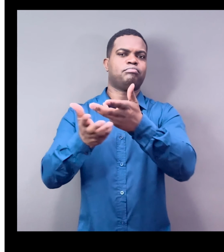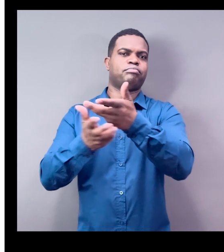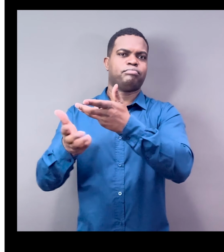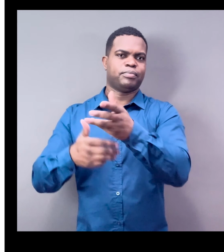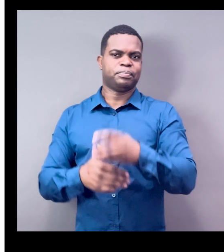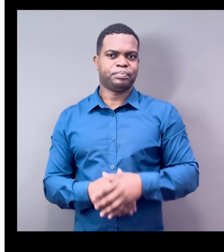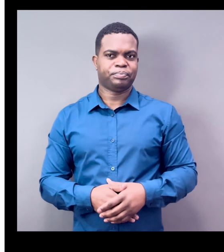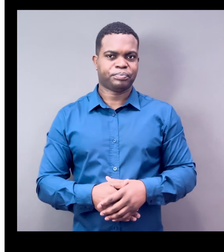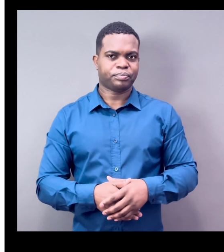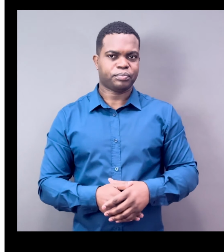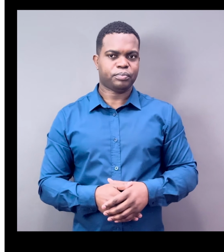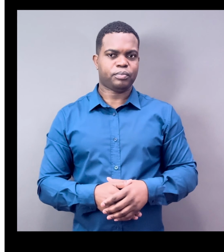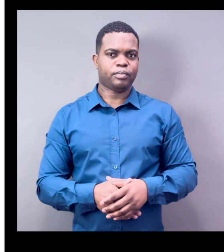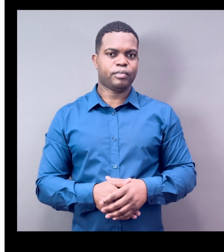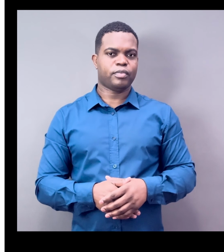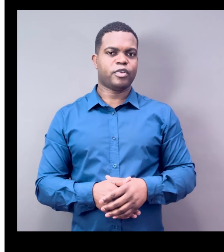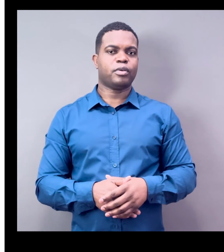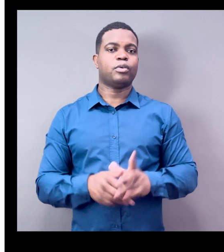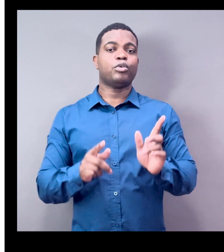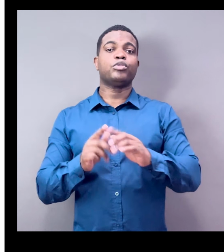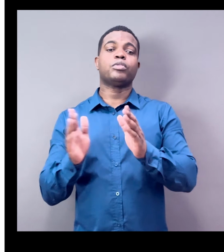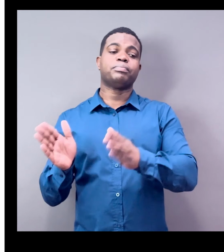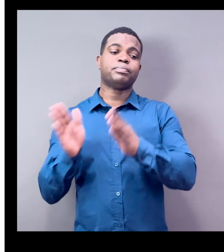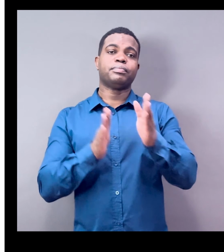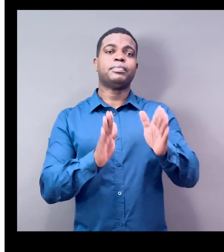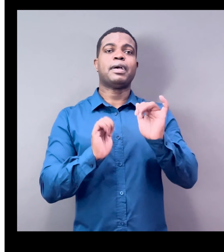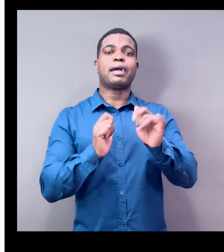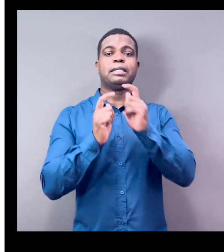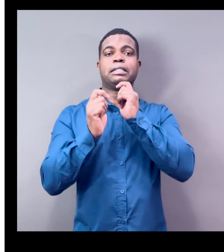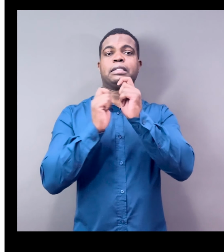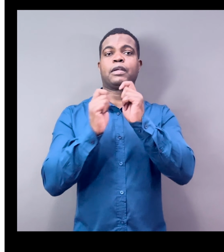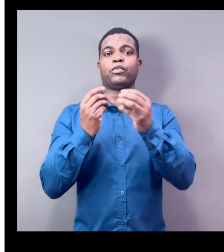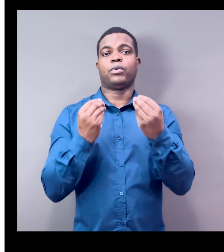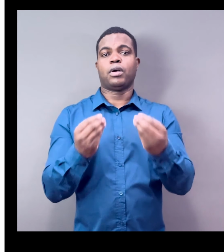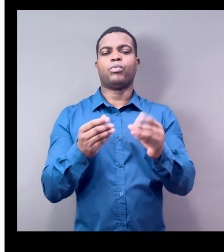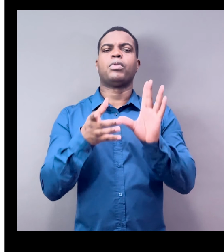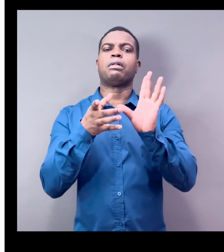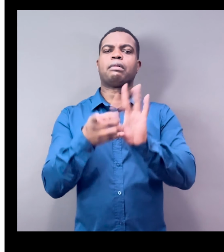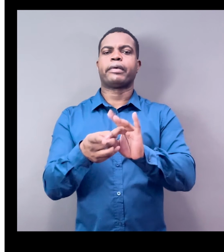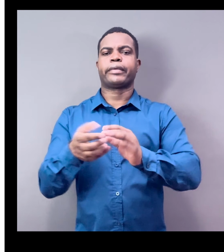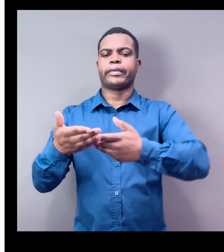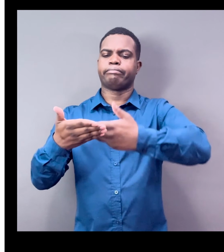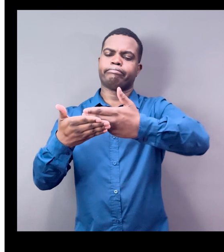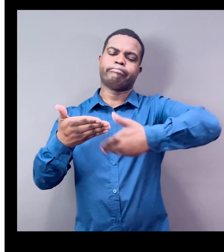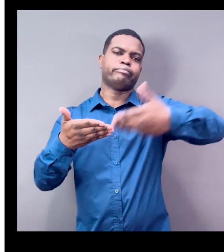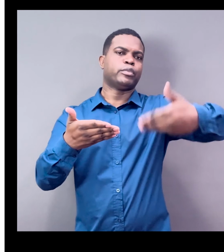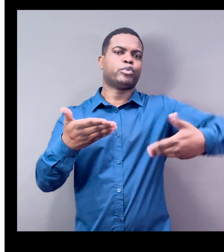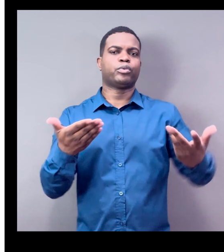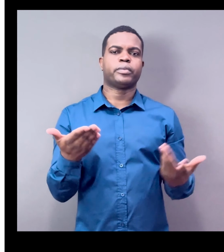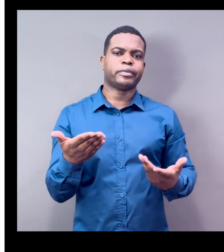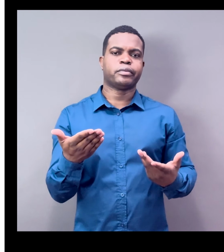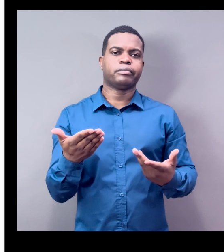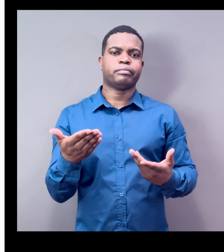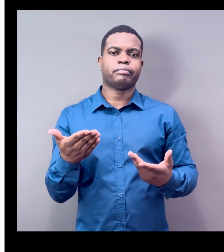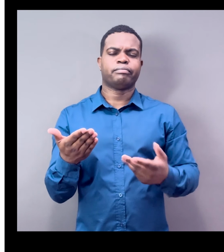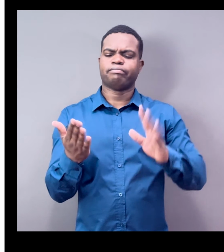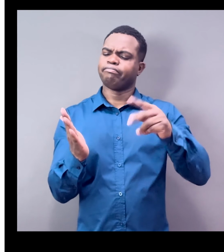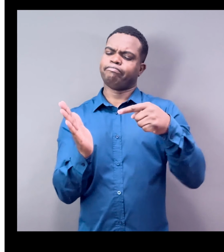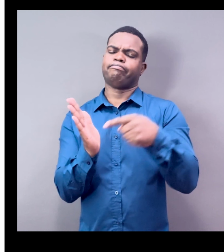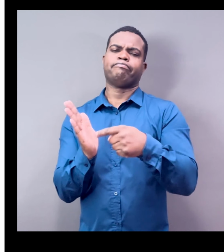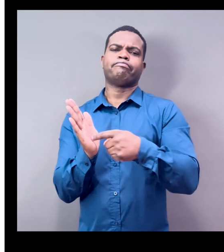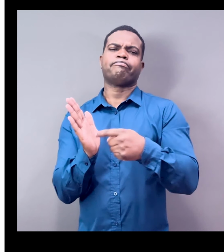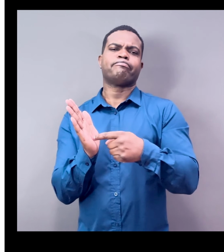their contribution is. You can also conduct review on documents. You can